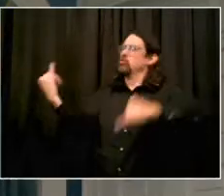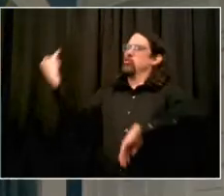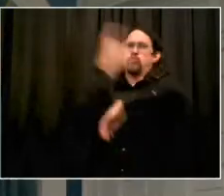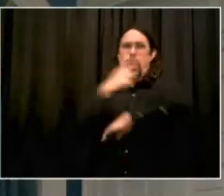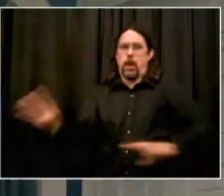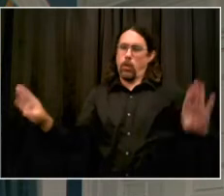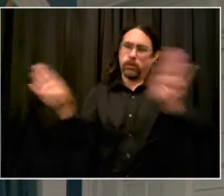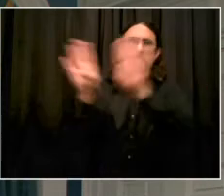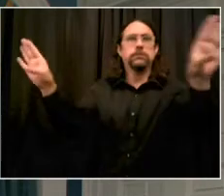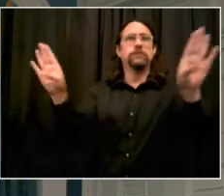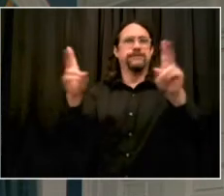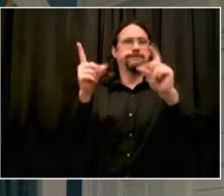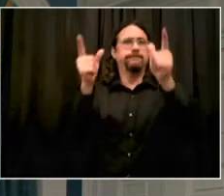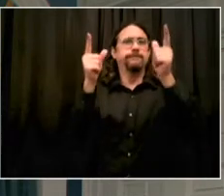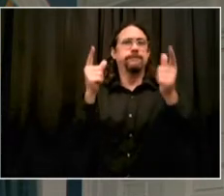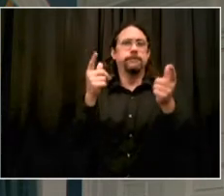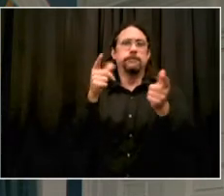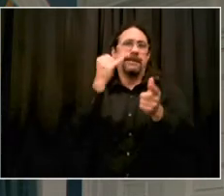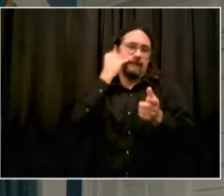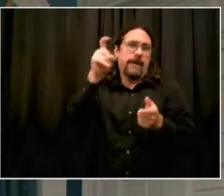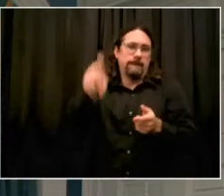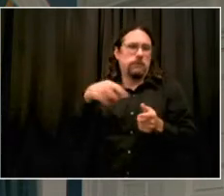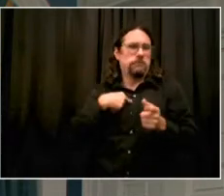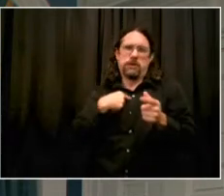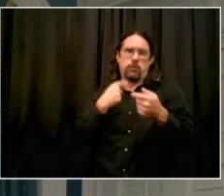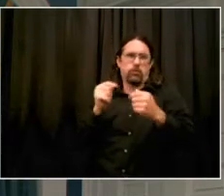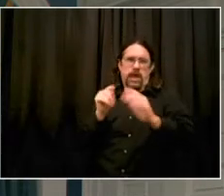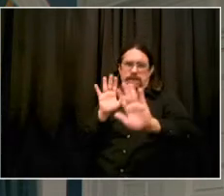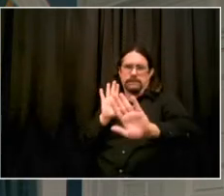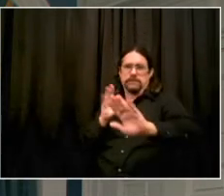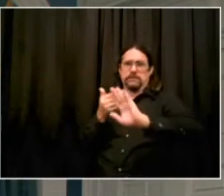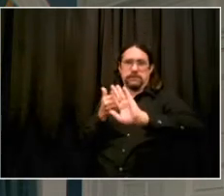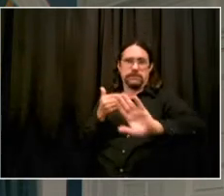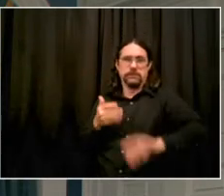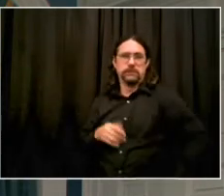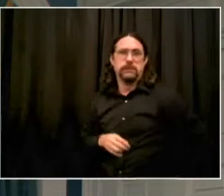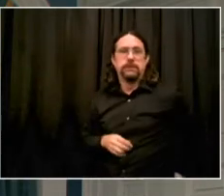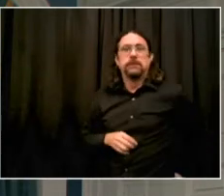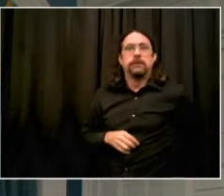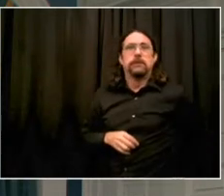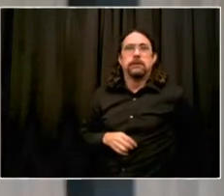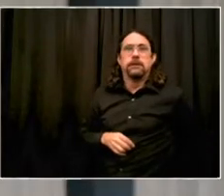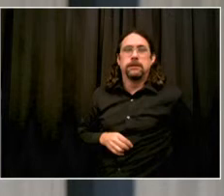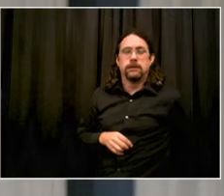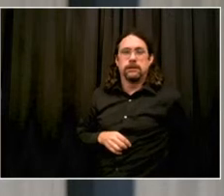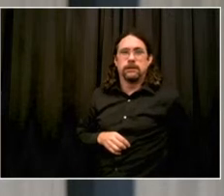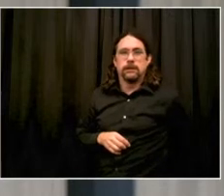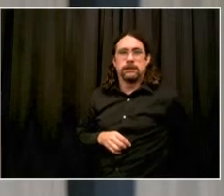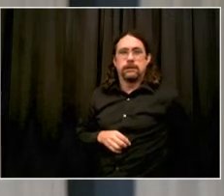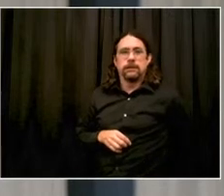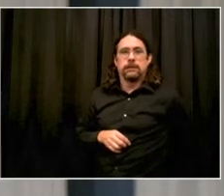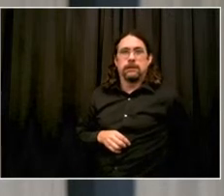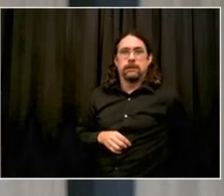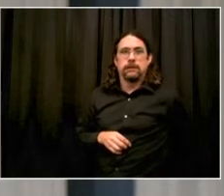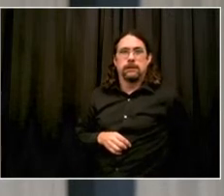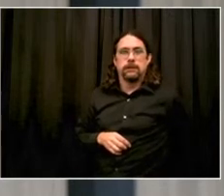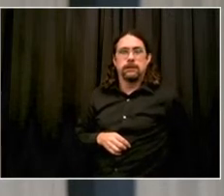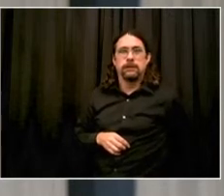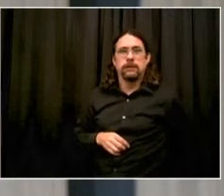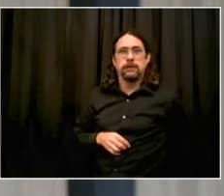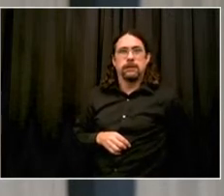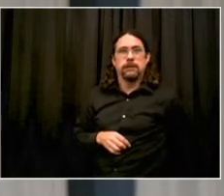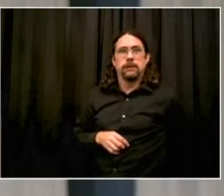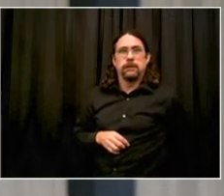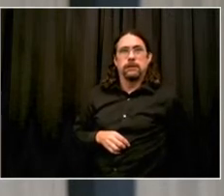No, I think the only thing I would emphasize, sir, is how much improvement there was in mask wearing in the